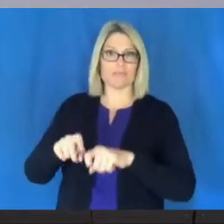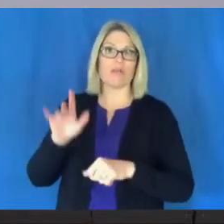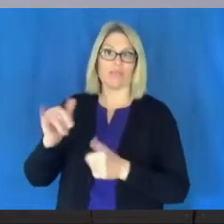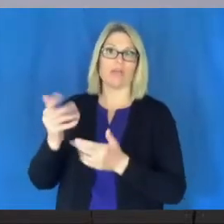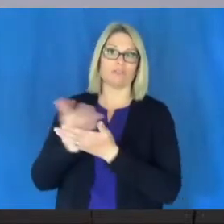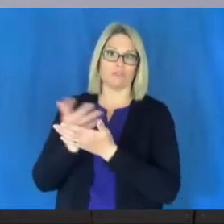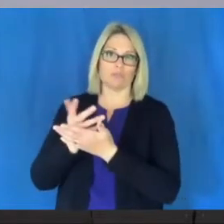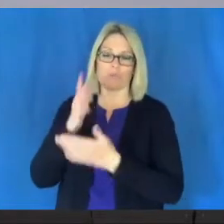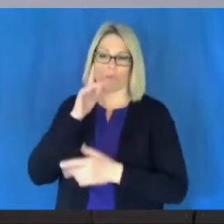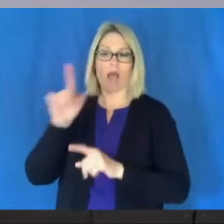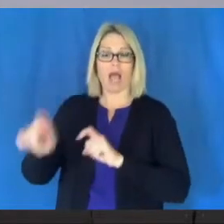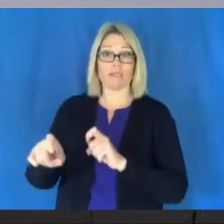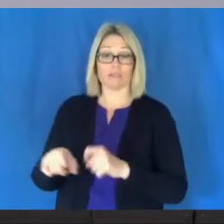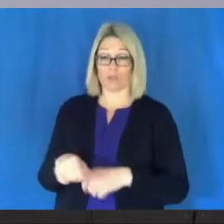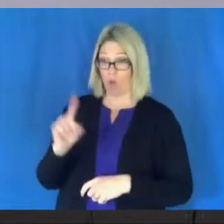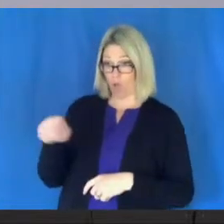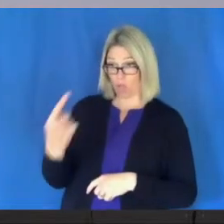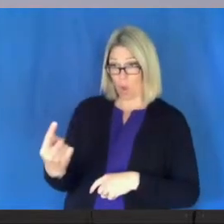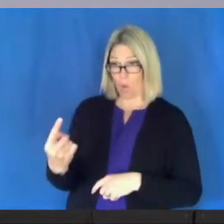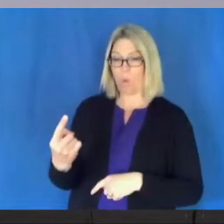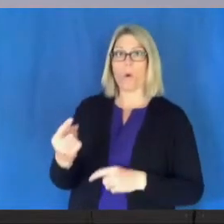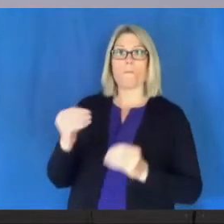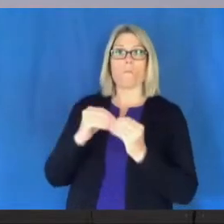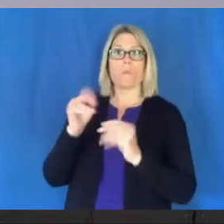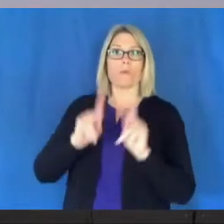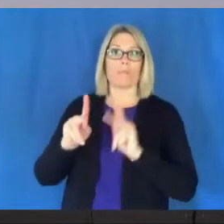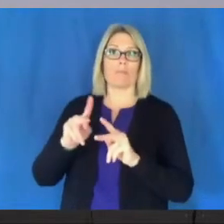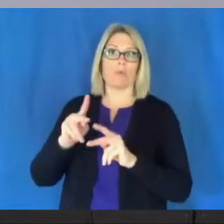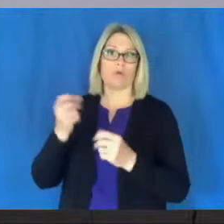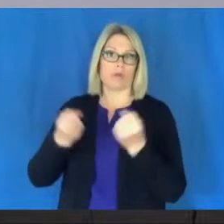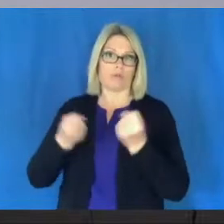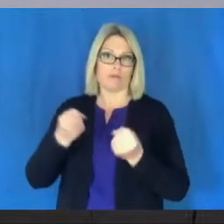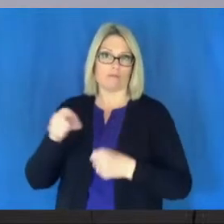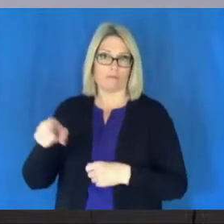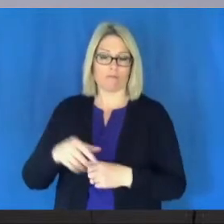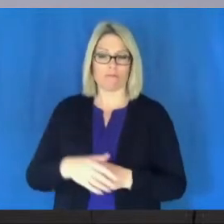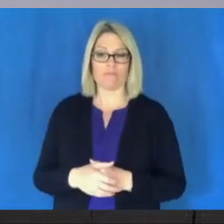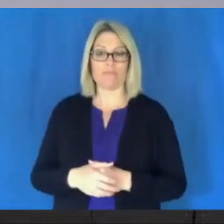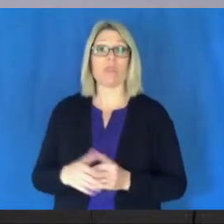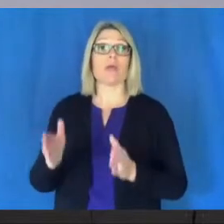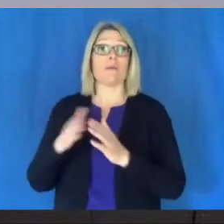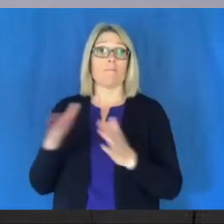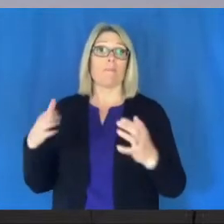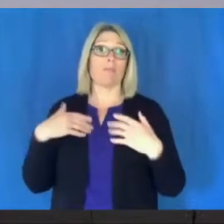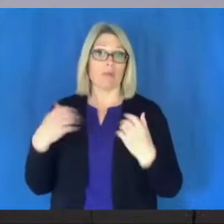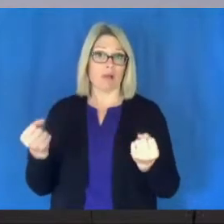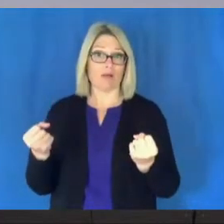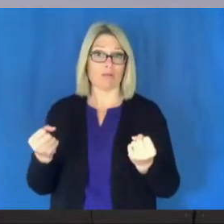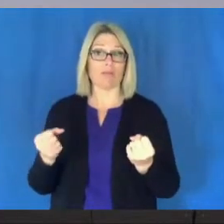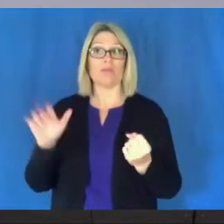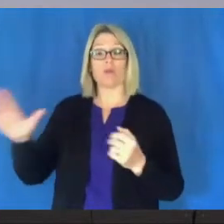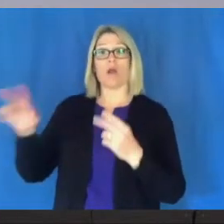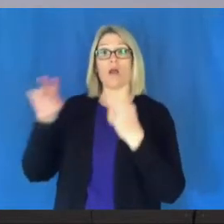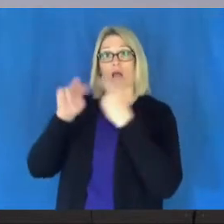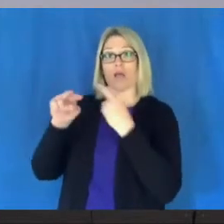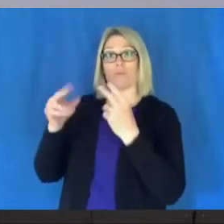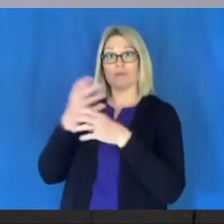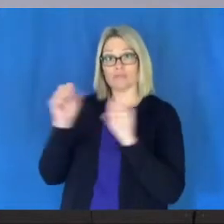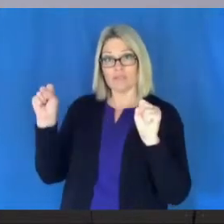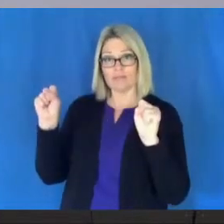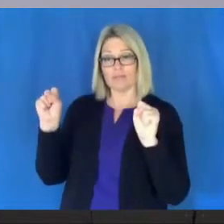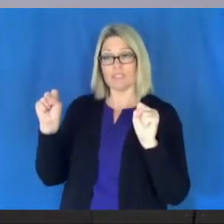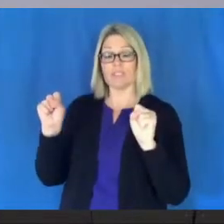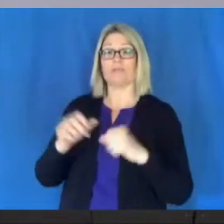it. Certainly, public health, working with their highway safety and enforcement colleagues,